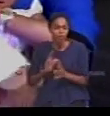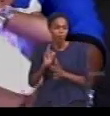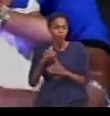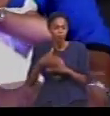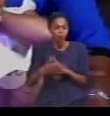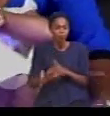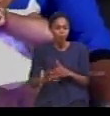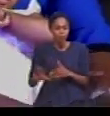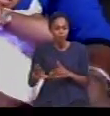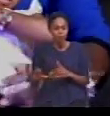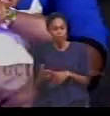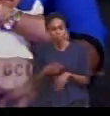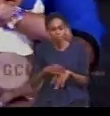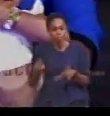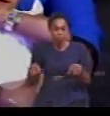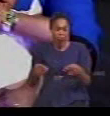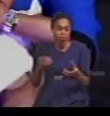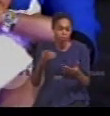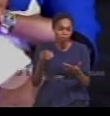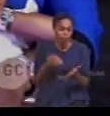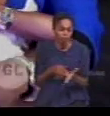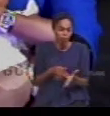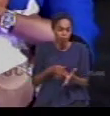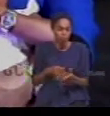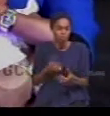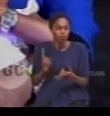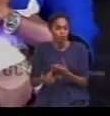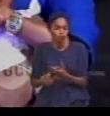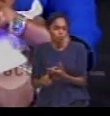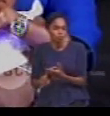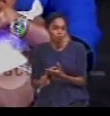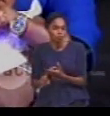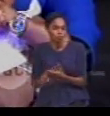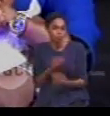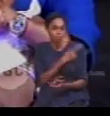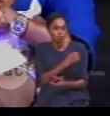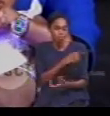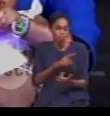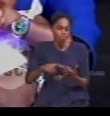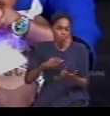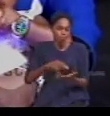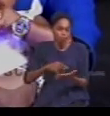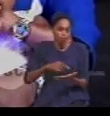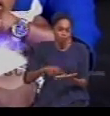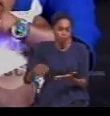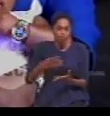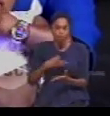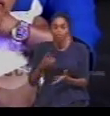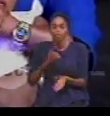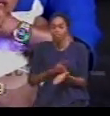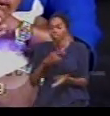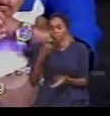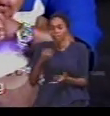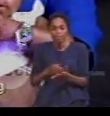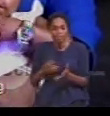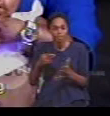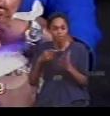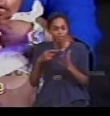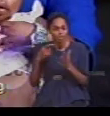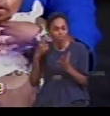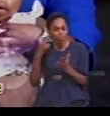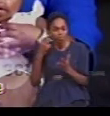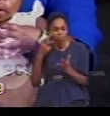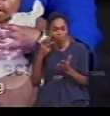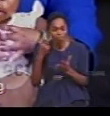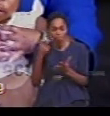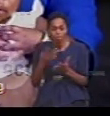God said. So the doctor said again, he saw something like PCOS. So I said, no, this is not the result. So we kept on